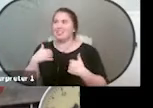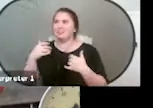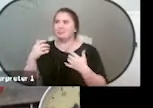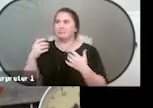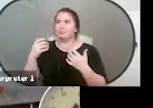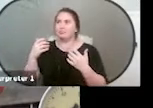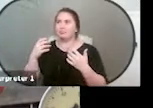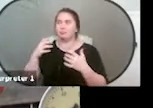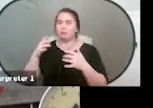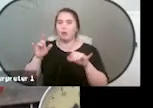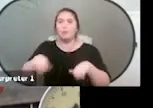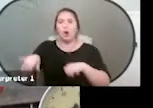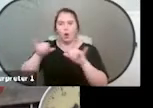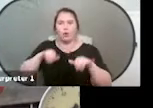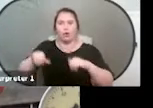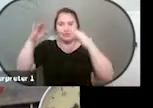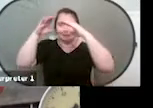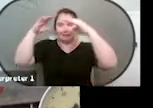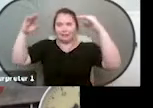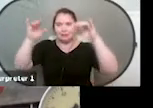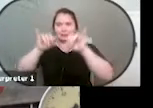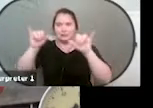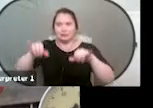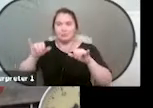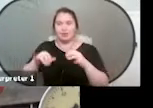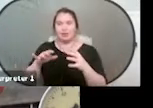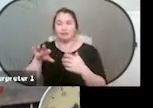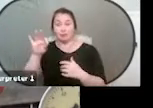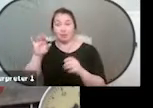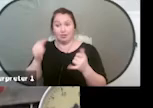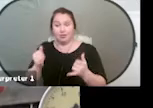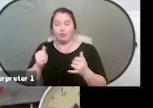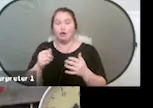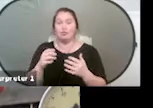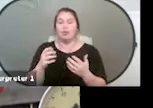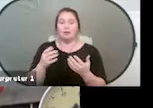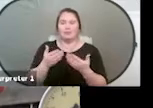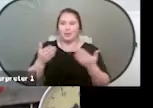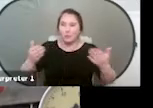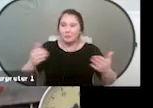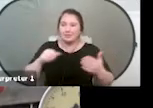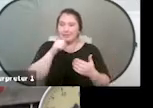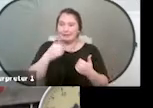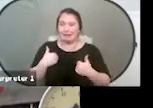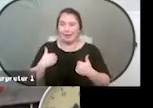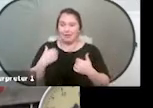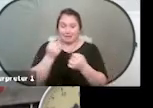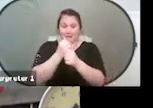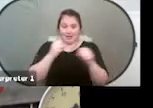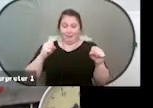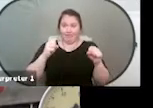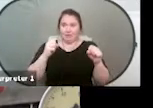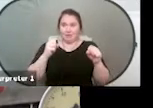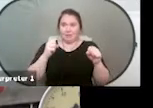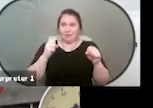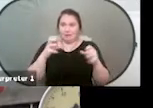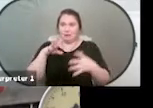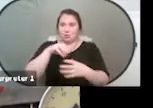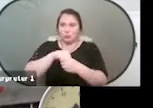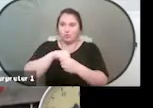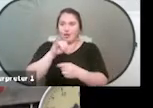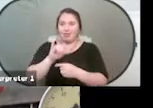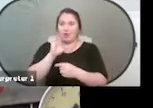that you find in newer construction, equipment that didn't have robust safety features that would kind of shut themselves down